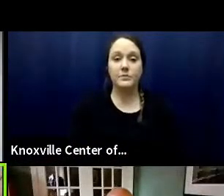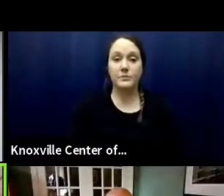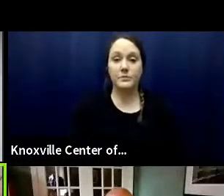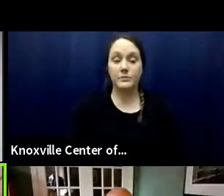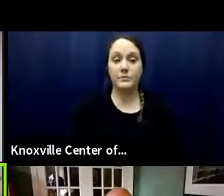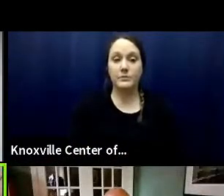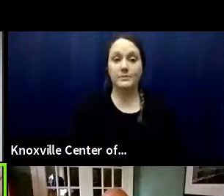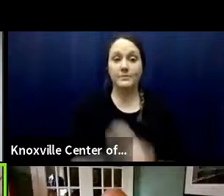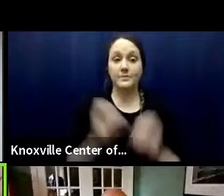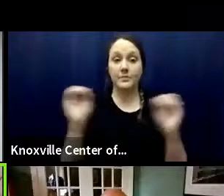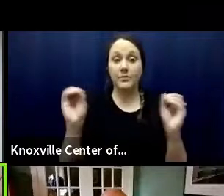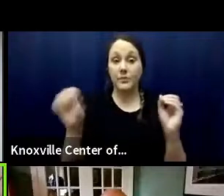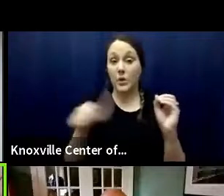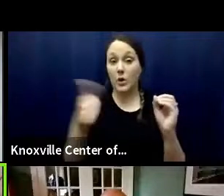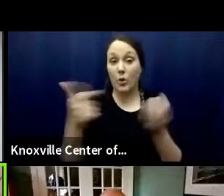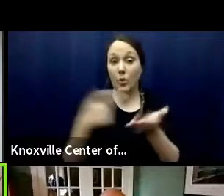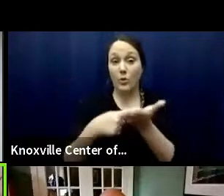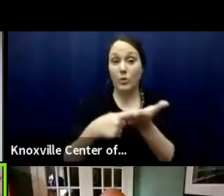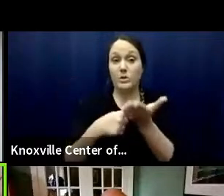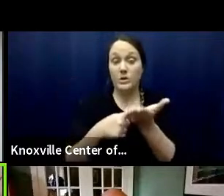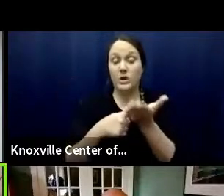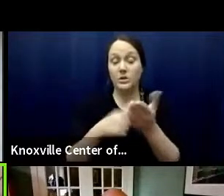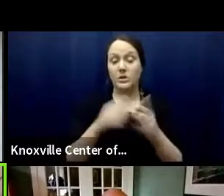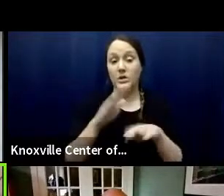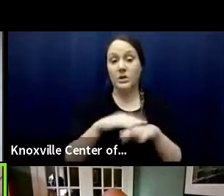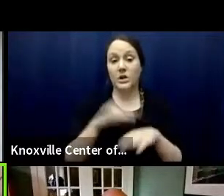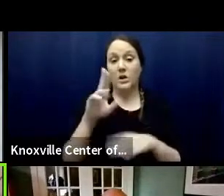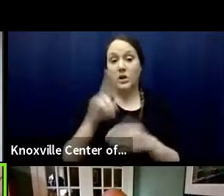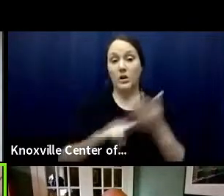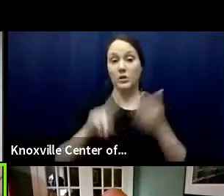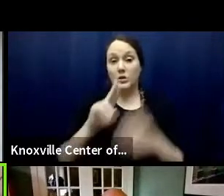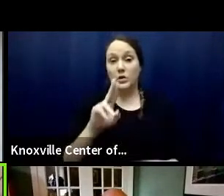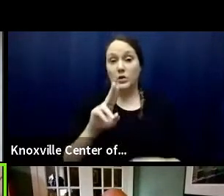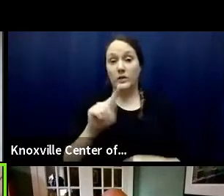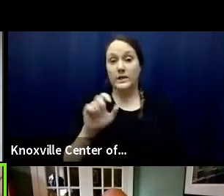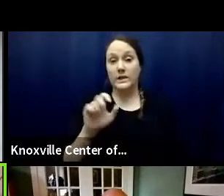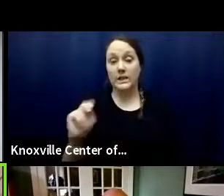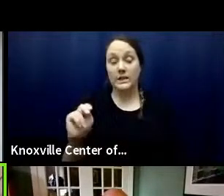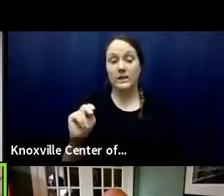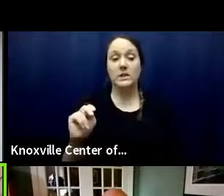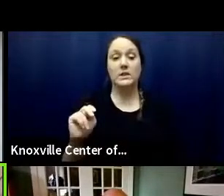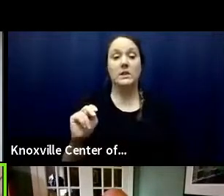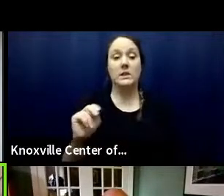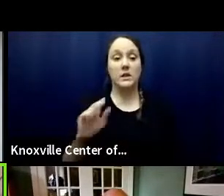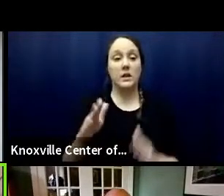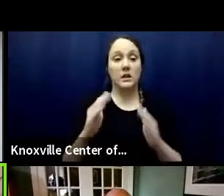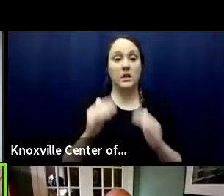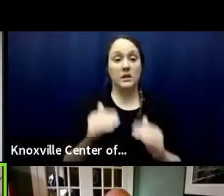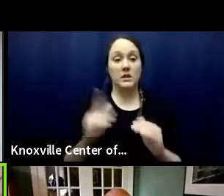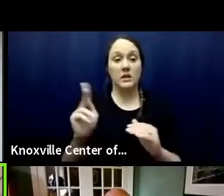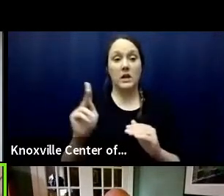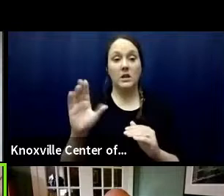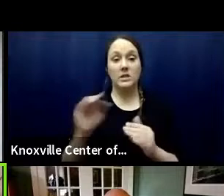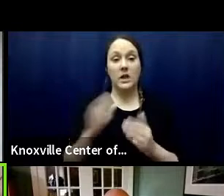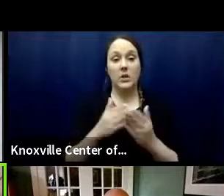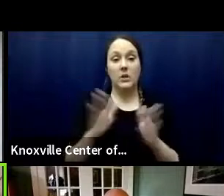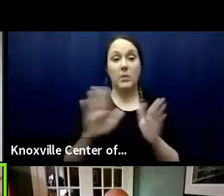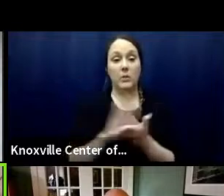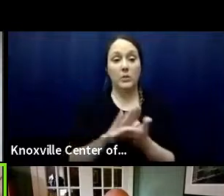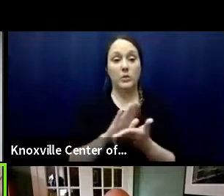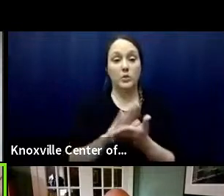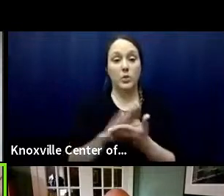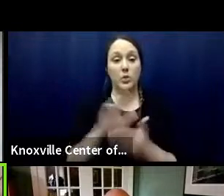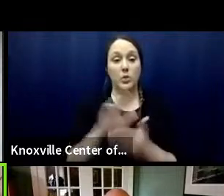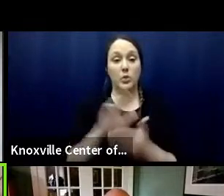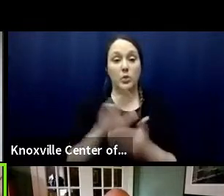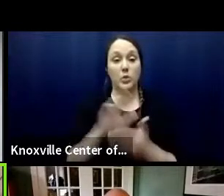If there's no other discussion on UT, let's go to the Knox County Public School update.